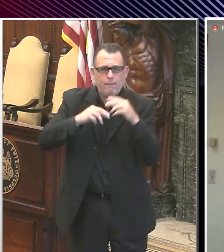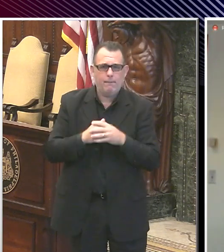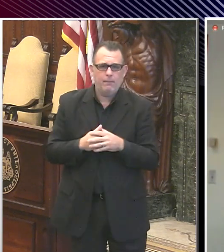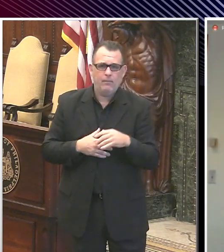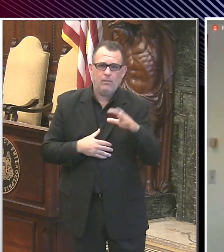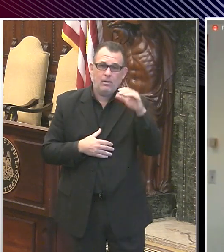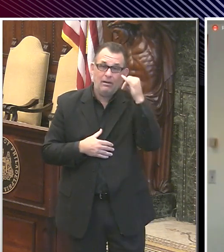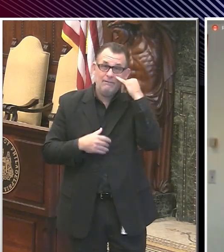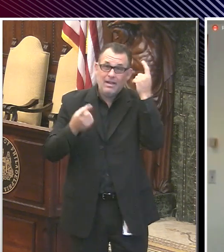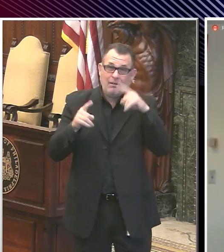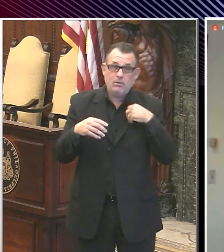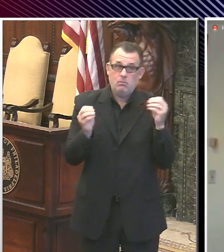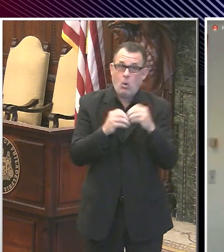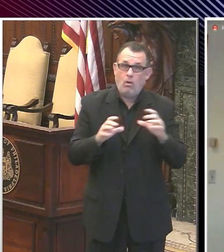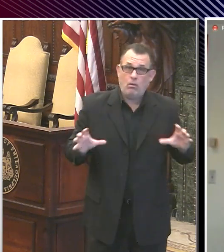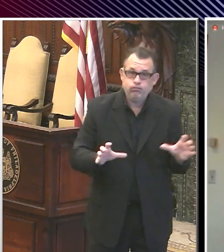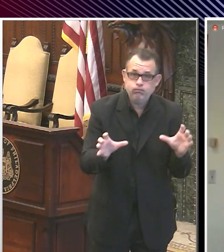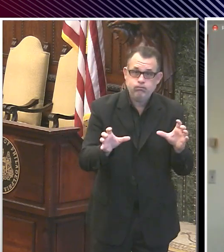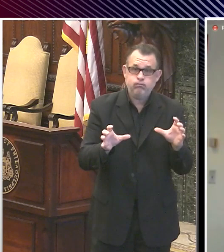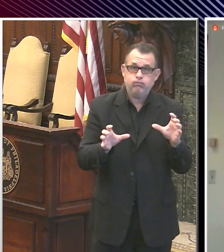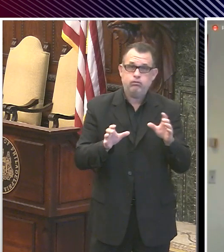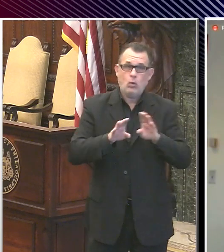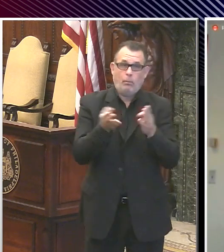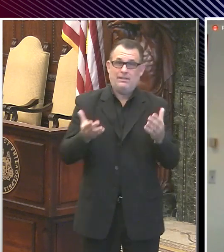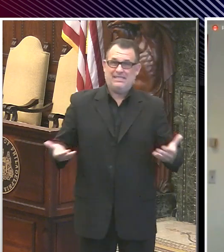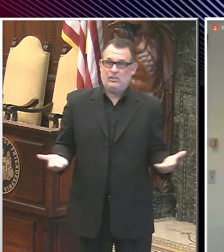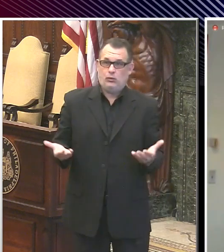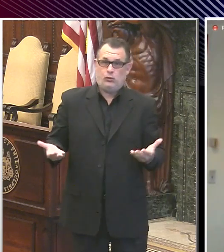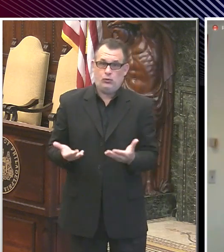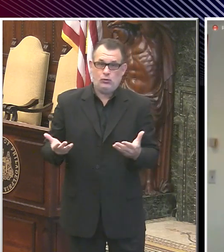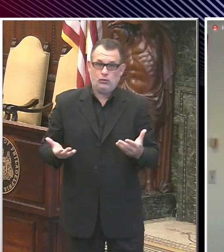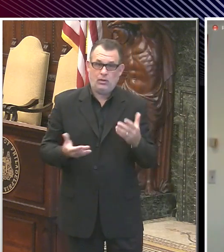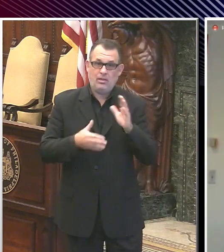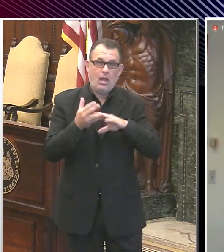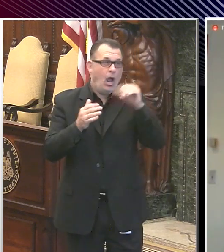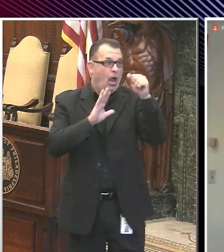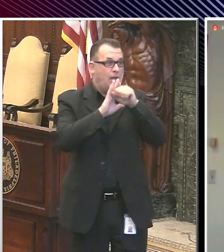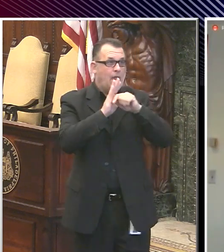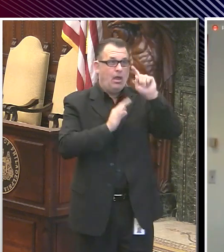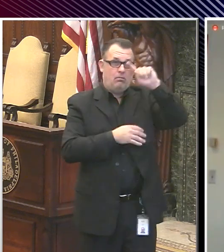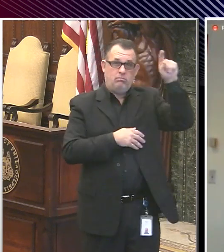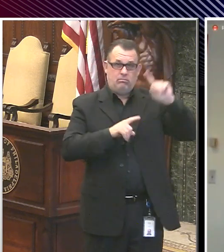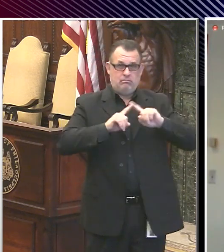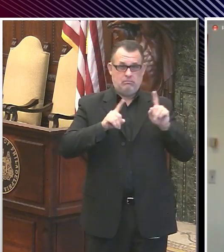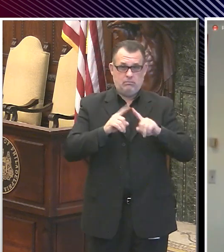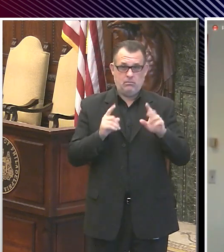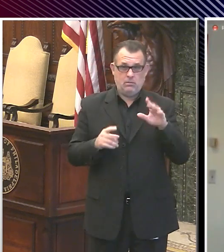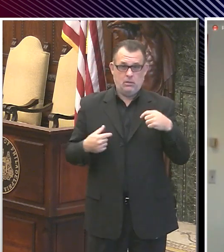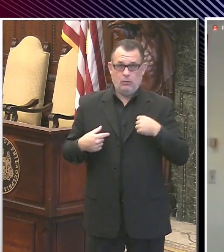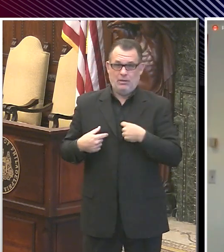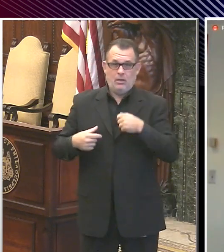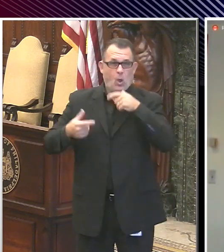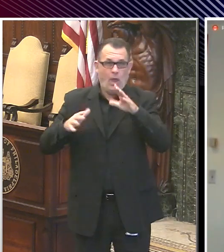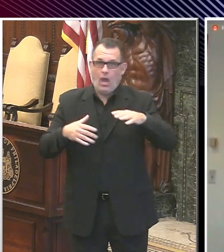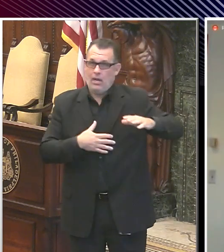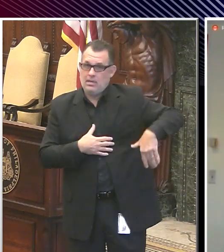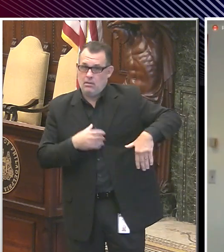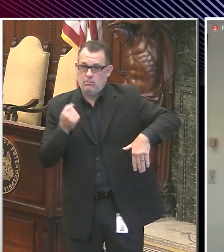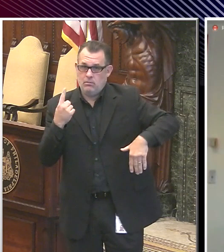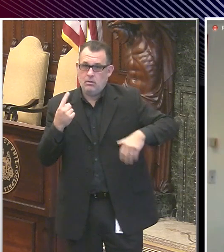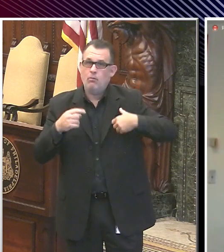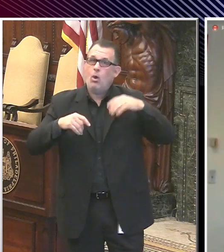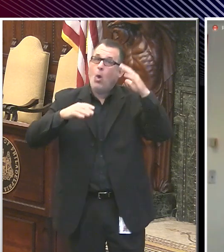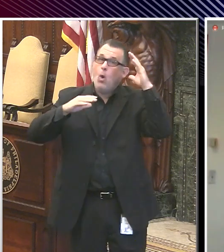that are permitted by the Commonwealth to restart with restrictions that are similar to those for Pennsylvania as a whole. Now, all this is assuming that there's